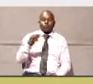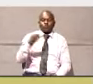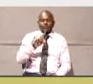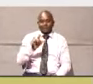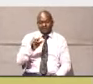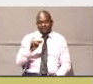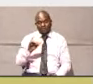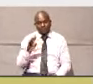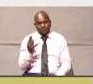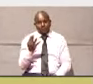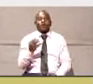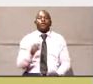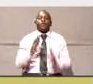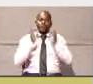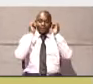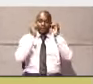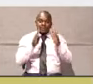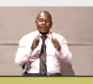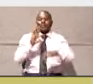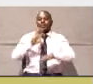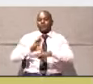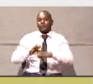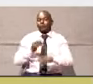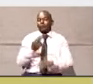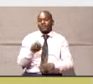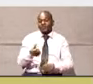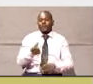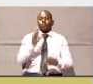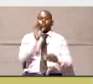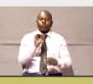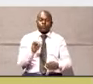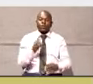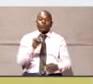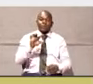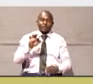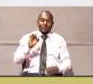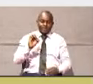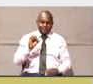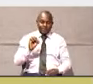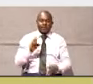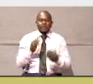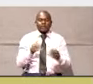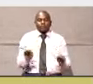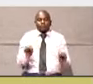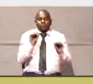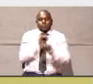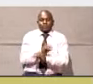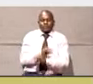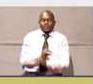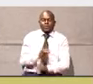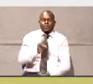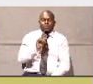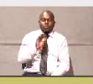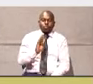became the fourth bishop of Mitiana Diocese on the 26th of October 2008, replacing Bishop Dr. Danstan